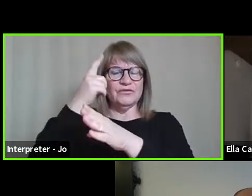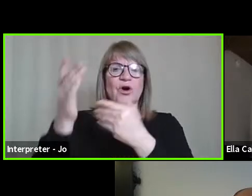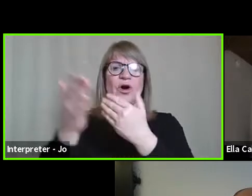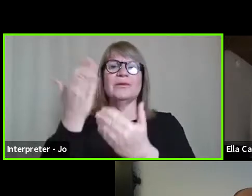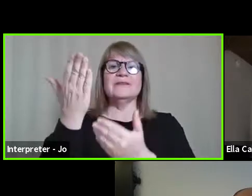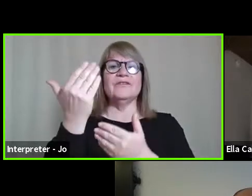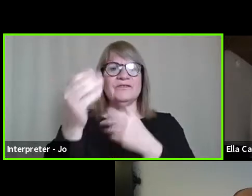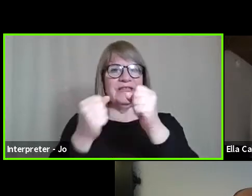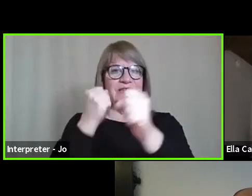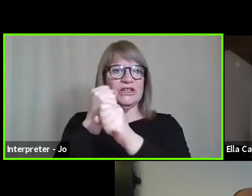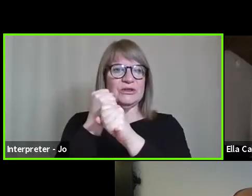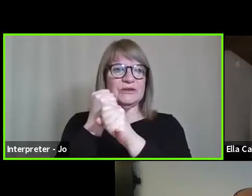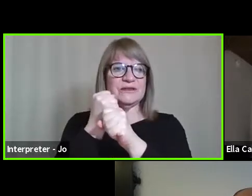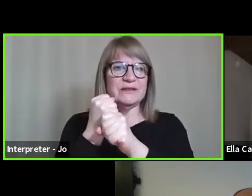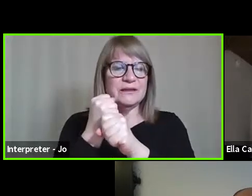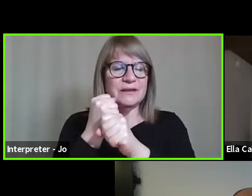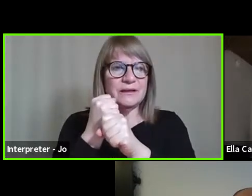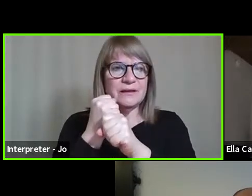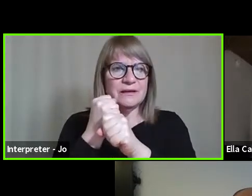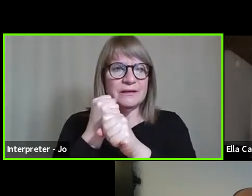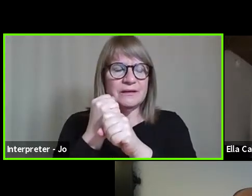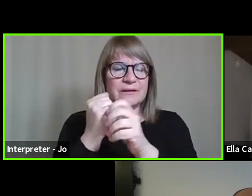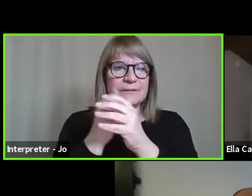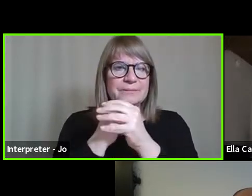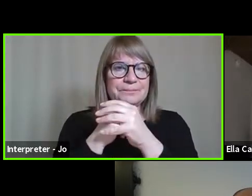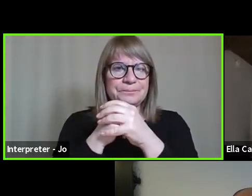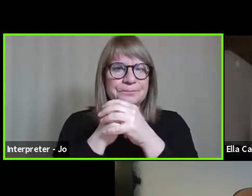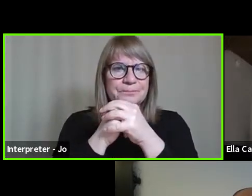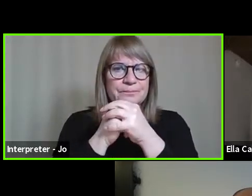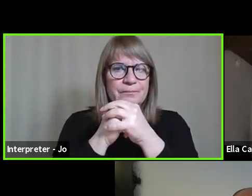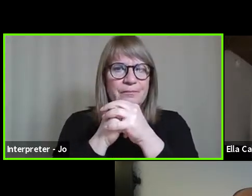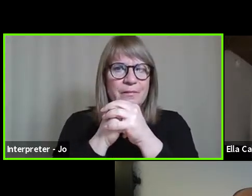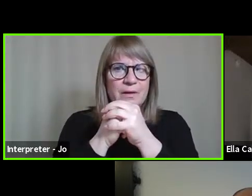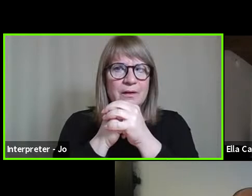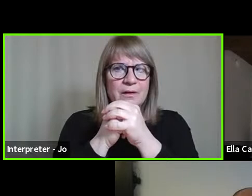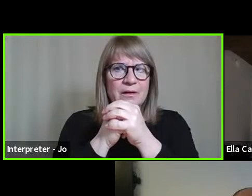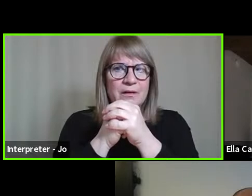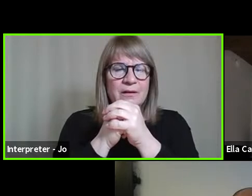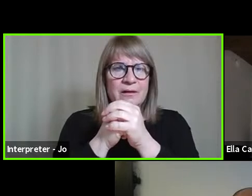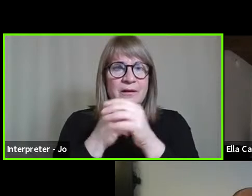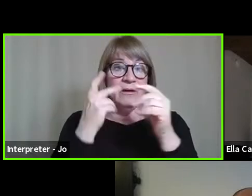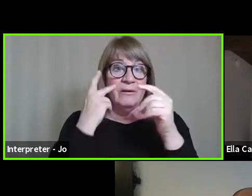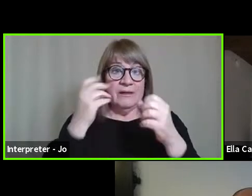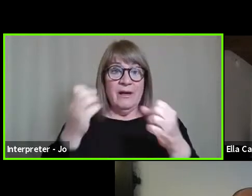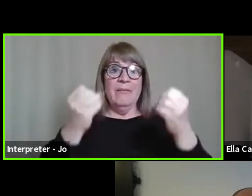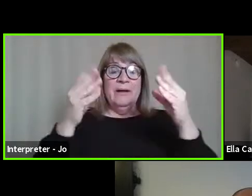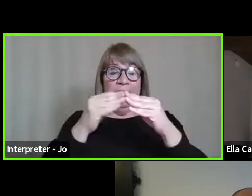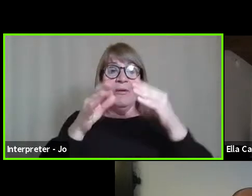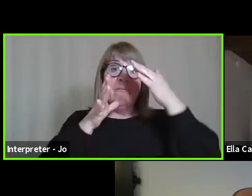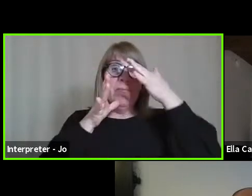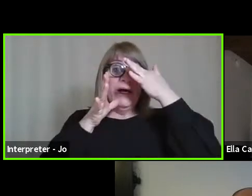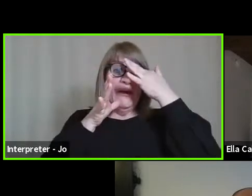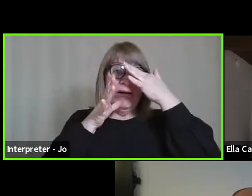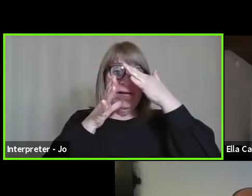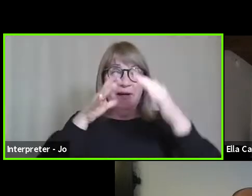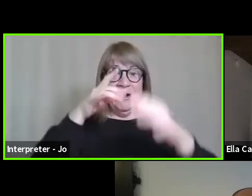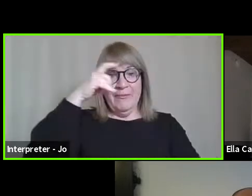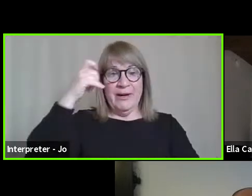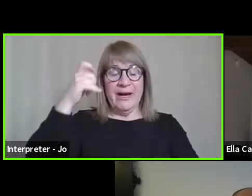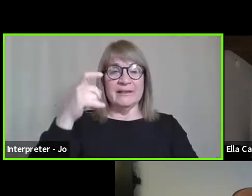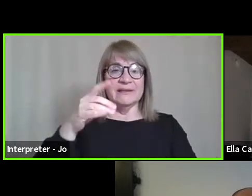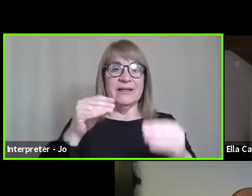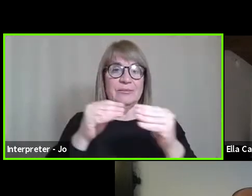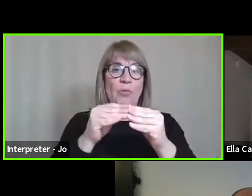um there was not we saw many more mothers because mothers are more primary caregivers